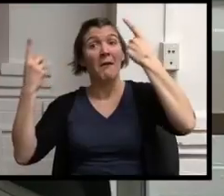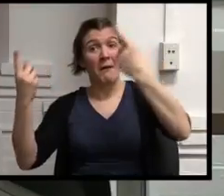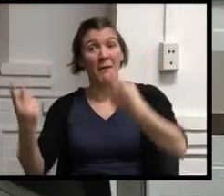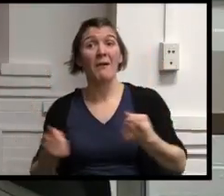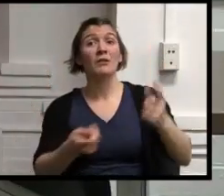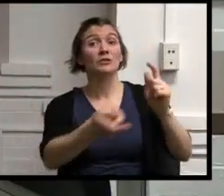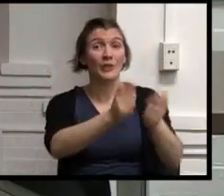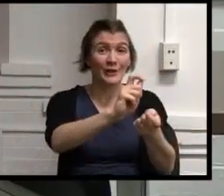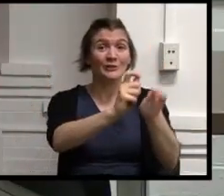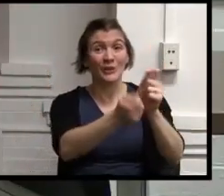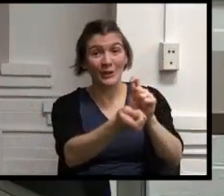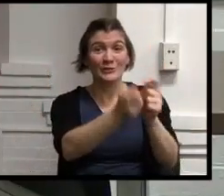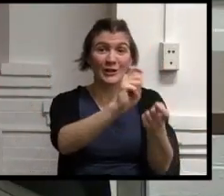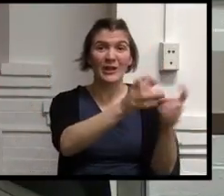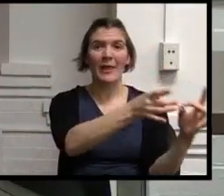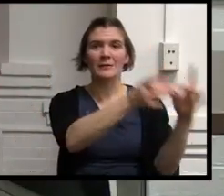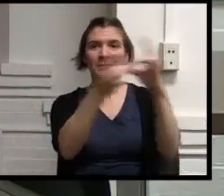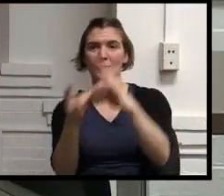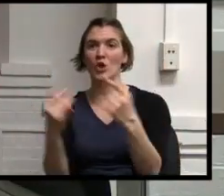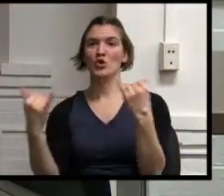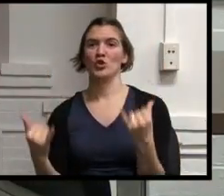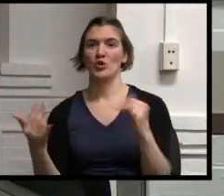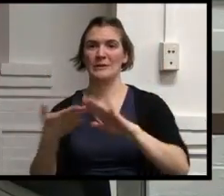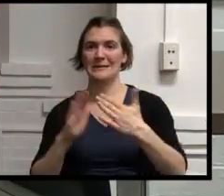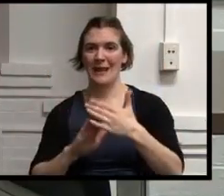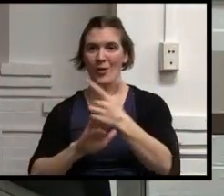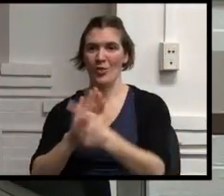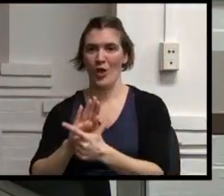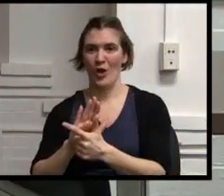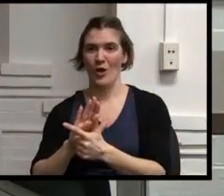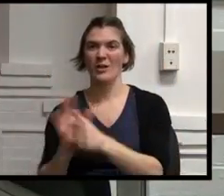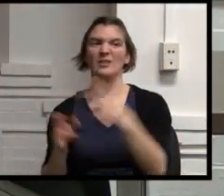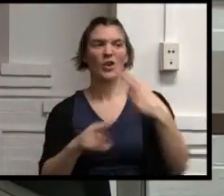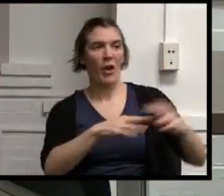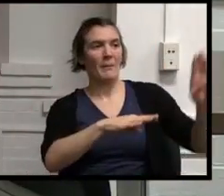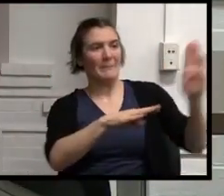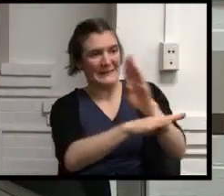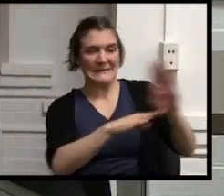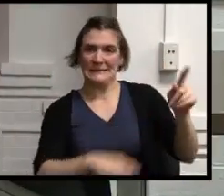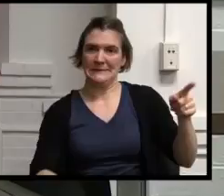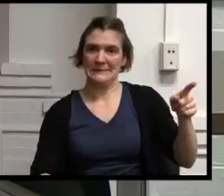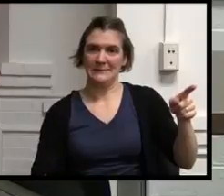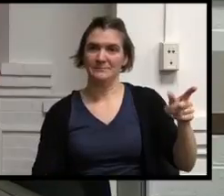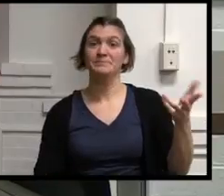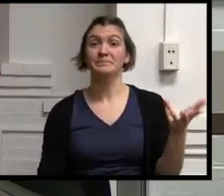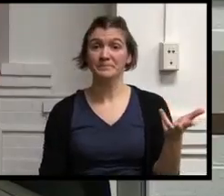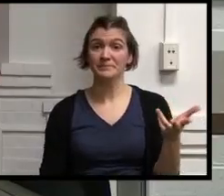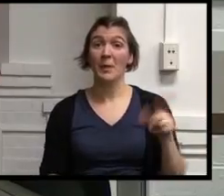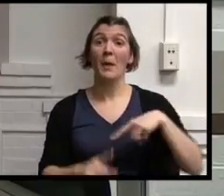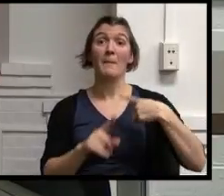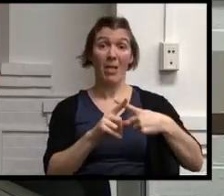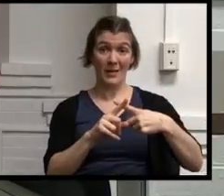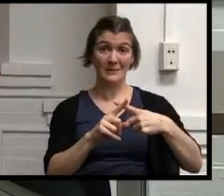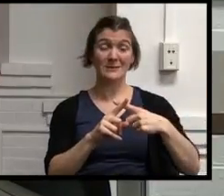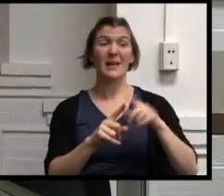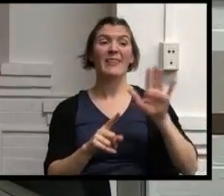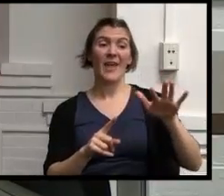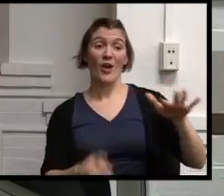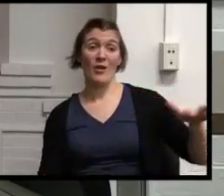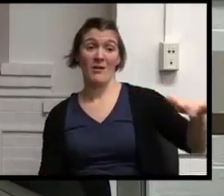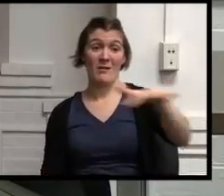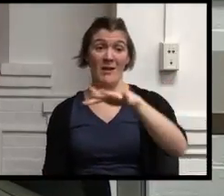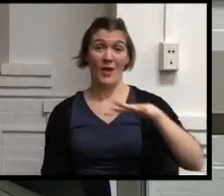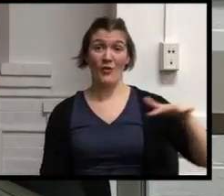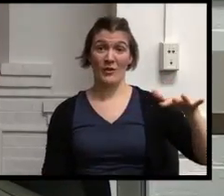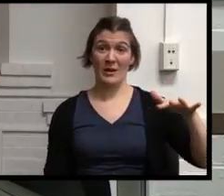Campus will actually have to relate to the underlying zoning, which is industrial. Moreover, we expanded the area